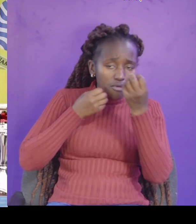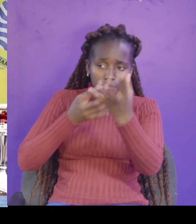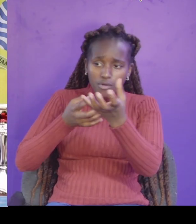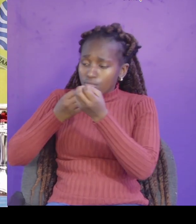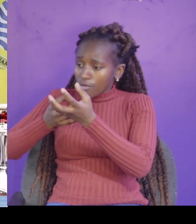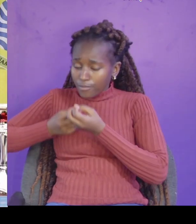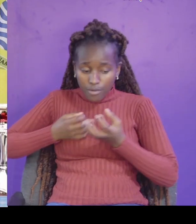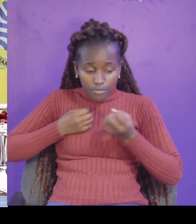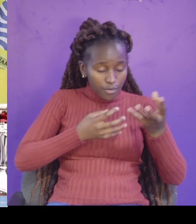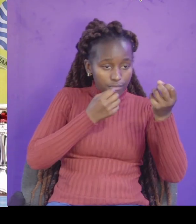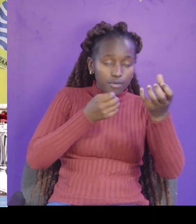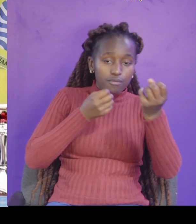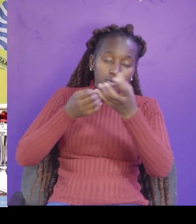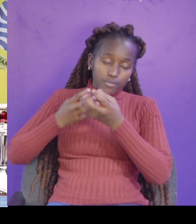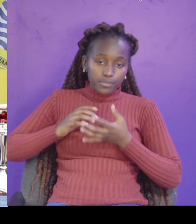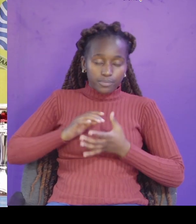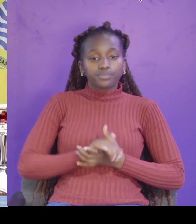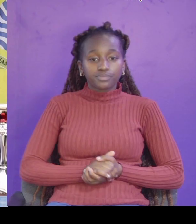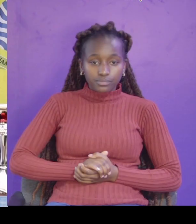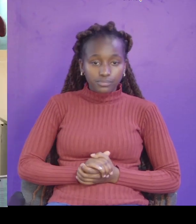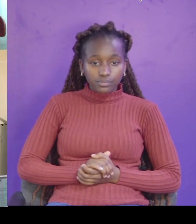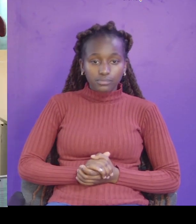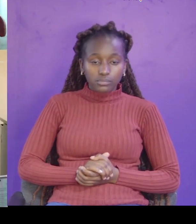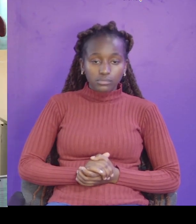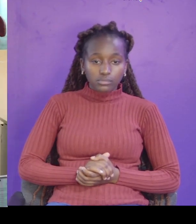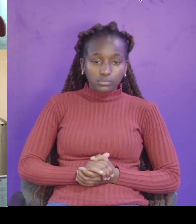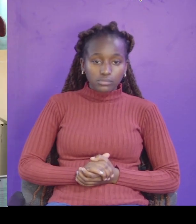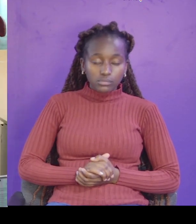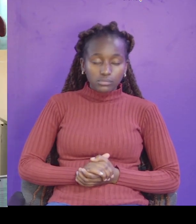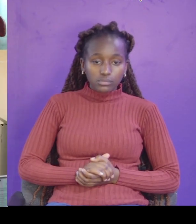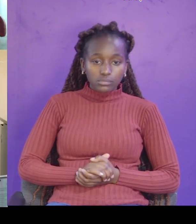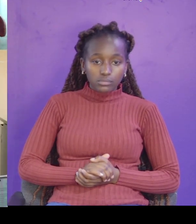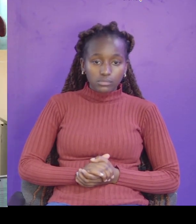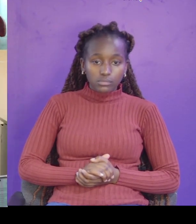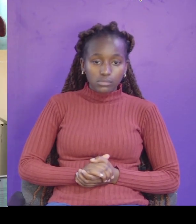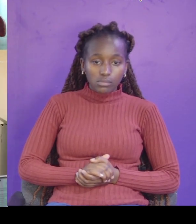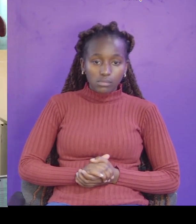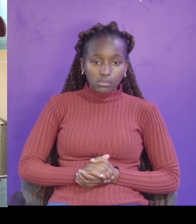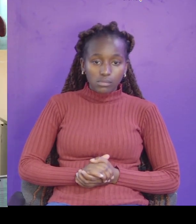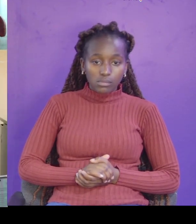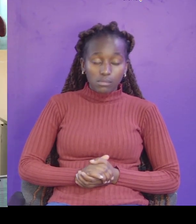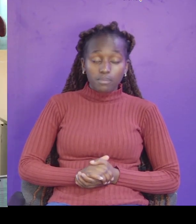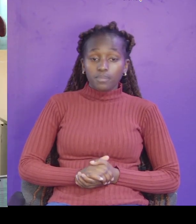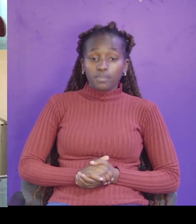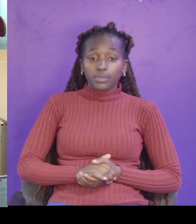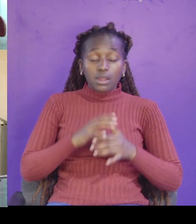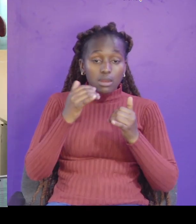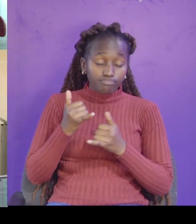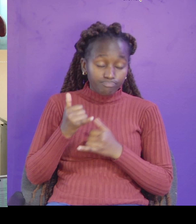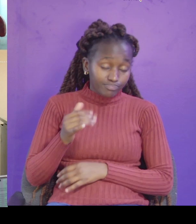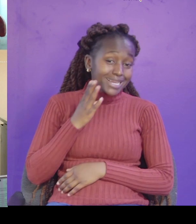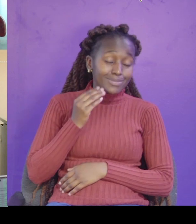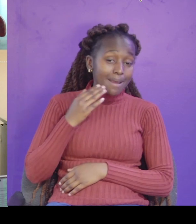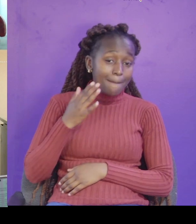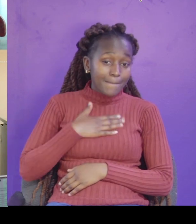the people out there. The flooding we experience in the city has been is